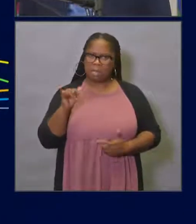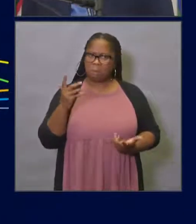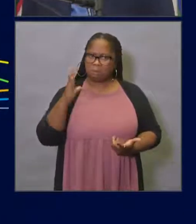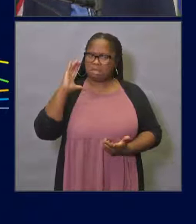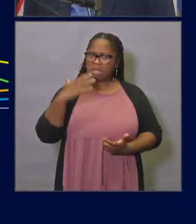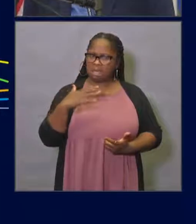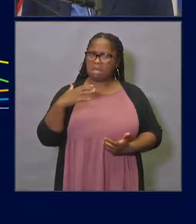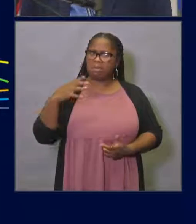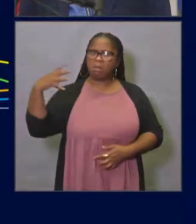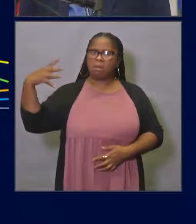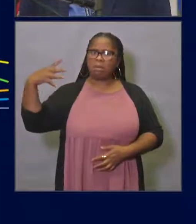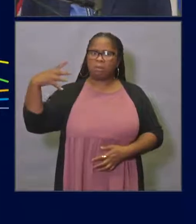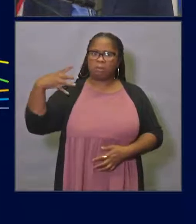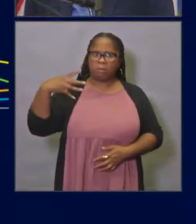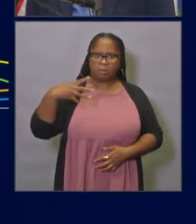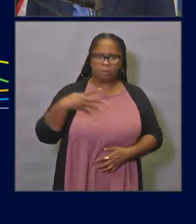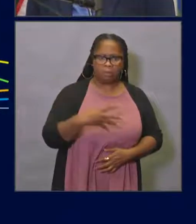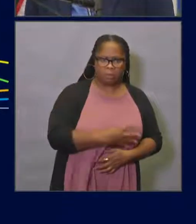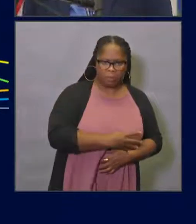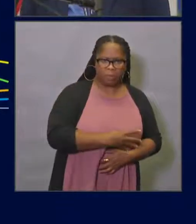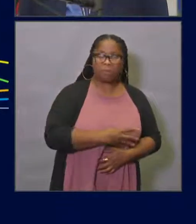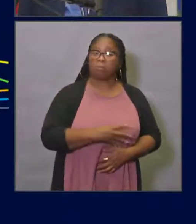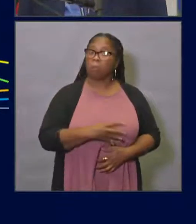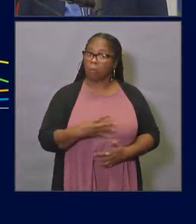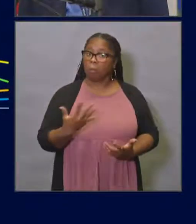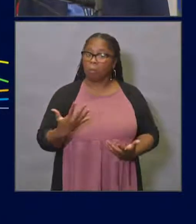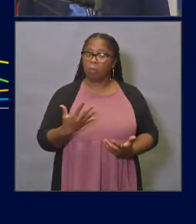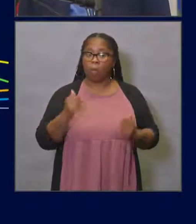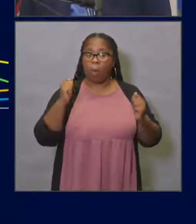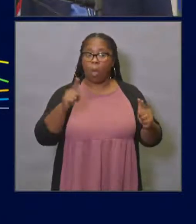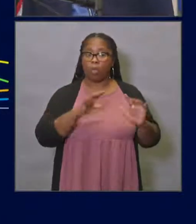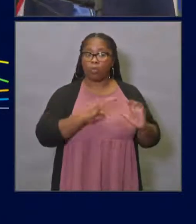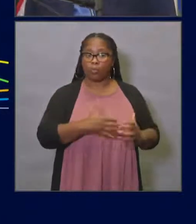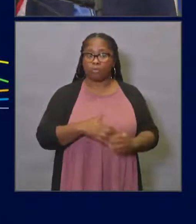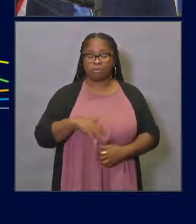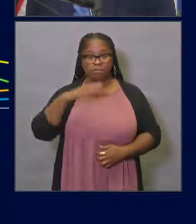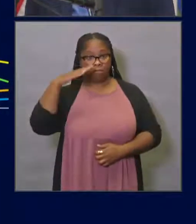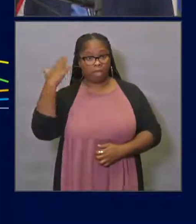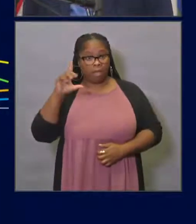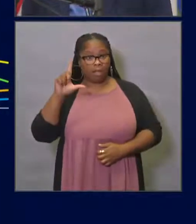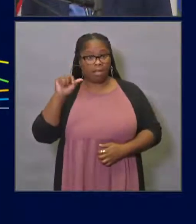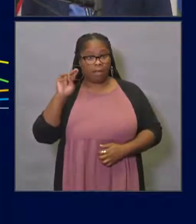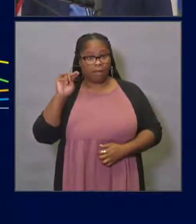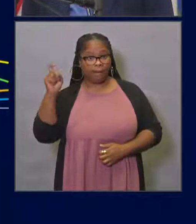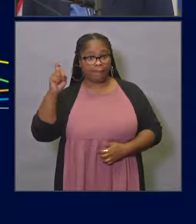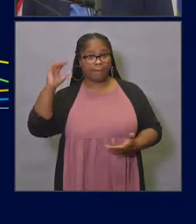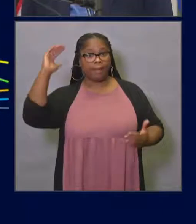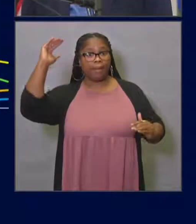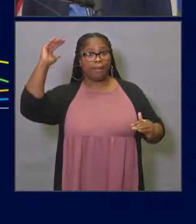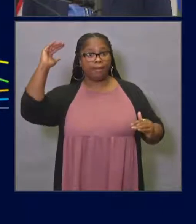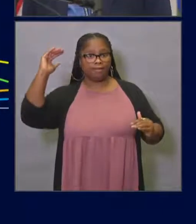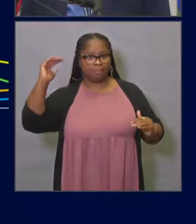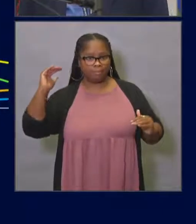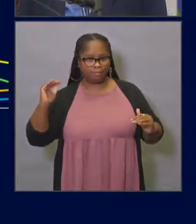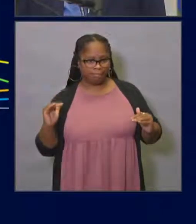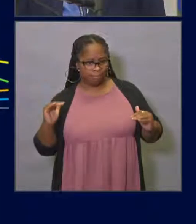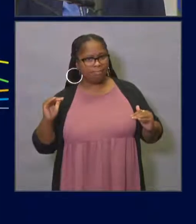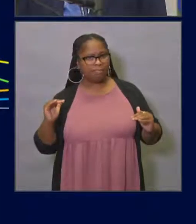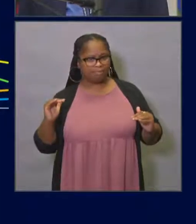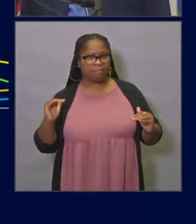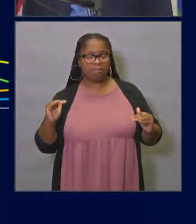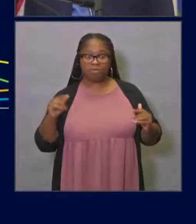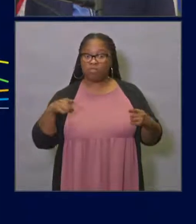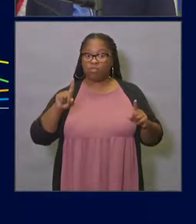gap between the Latinx and black rates when compared to the rates of other groups. During the mid-July